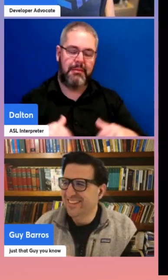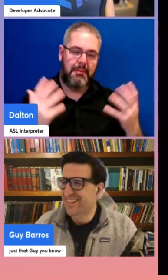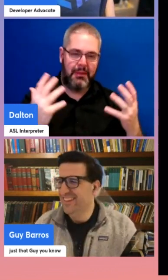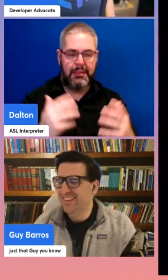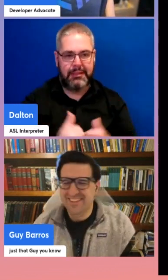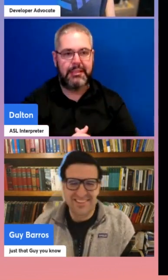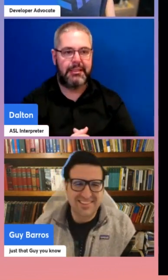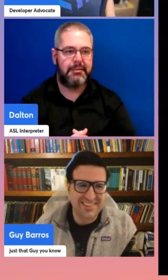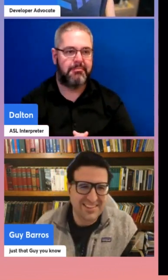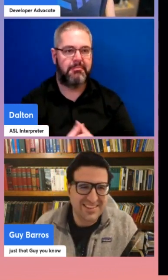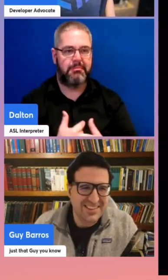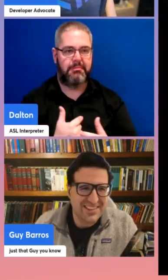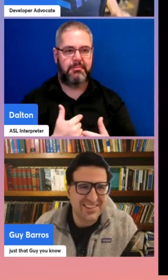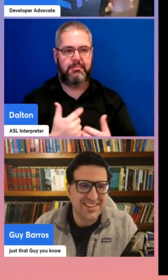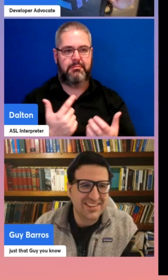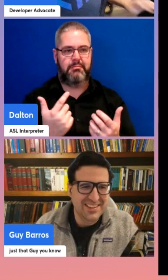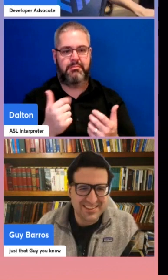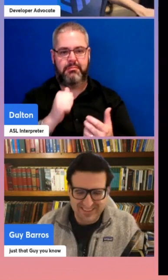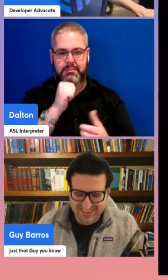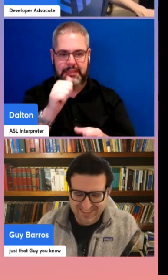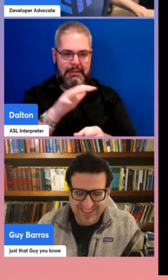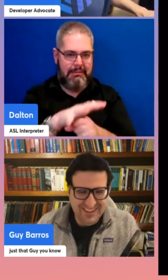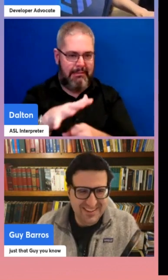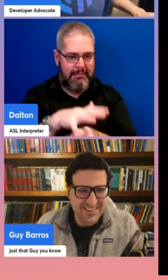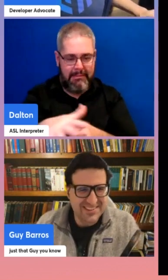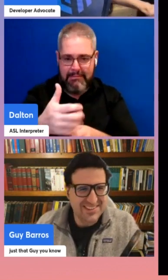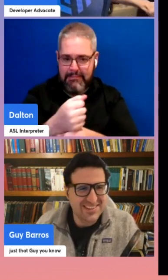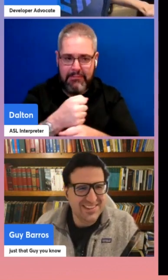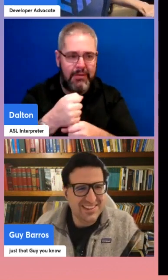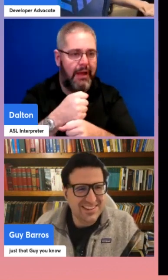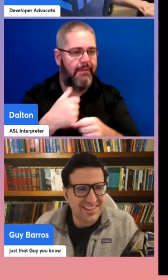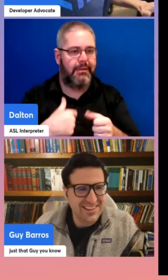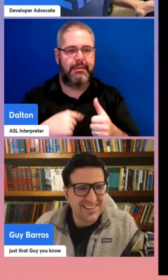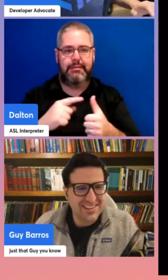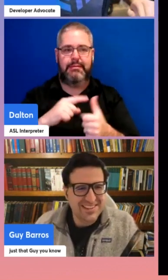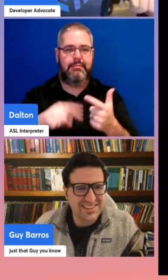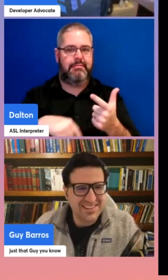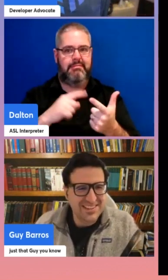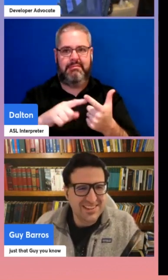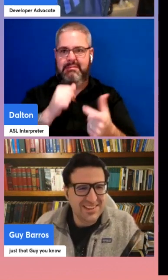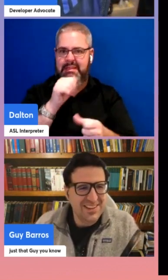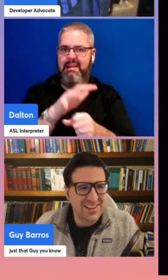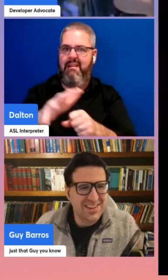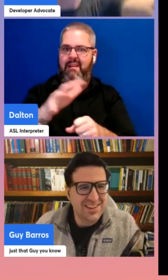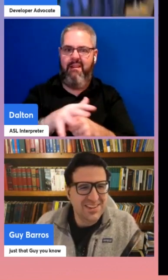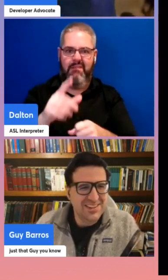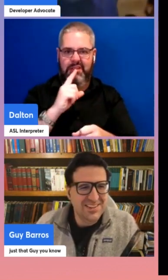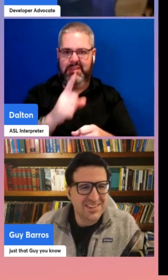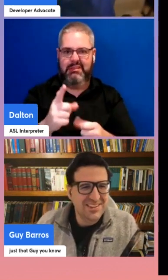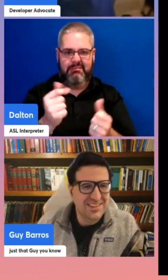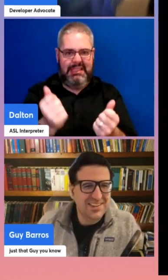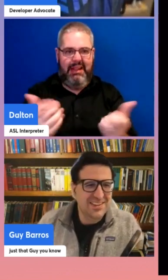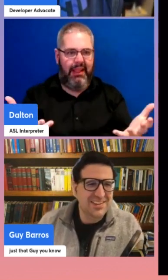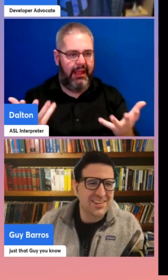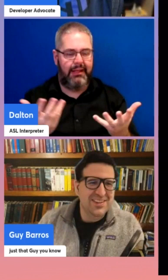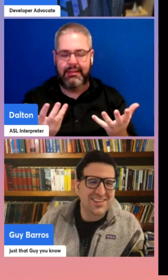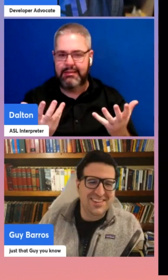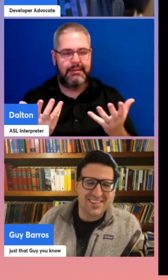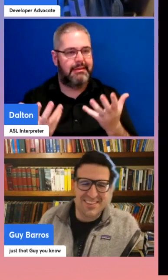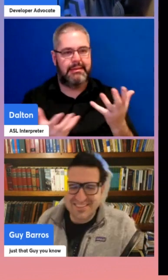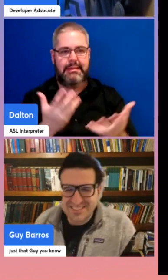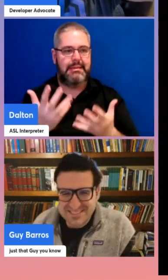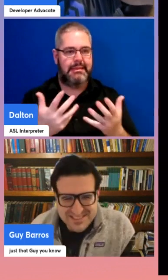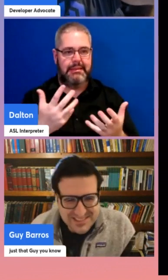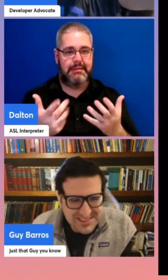I haven't had anywhere near enough coffee. I haven't had anywhere near enough anything. So this stuff might work